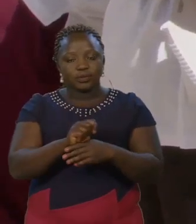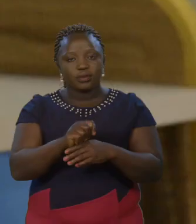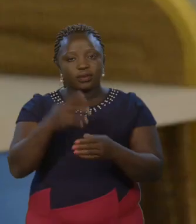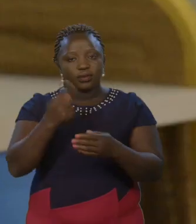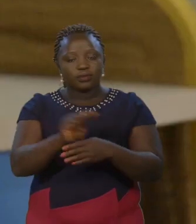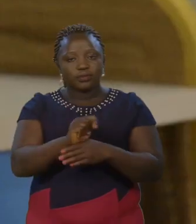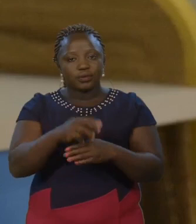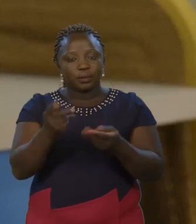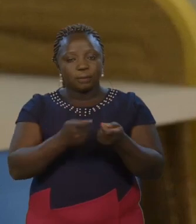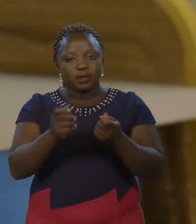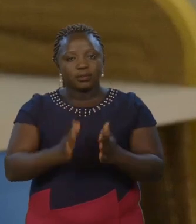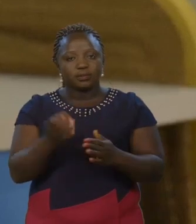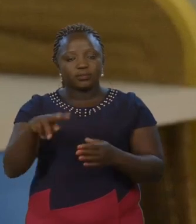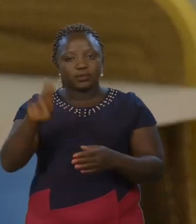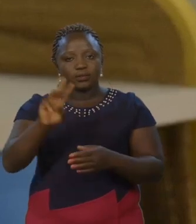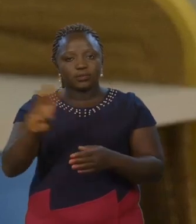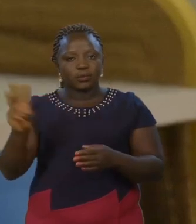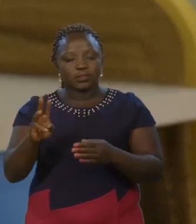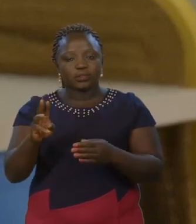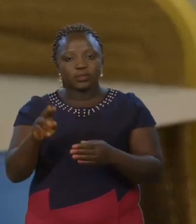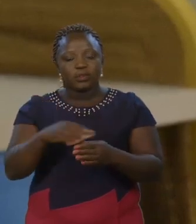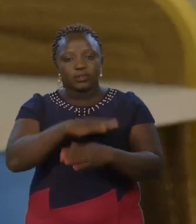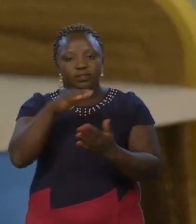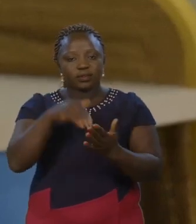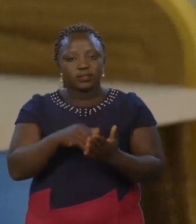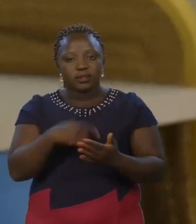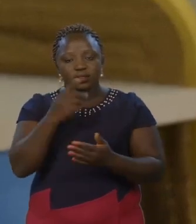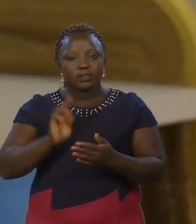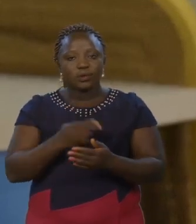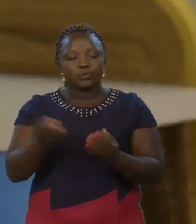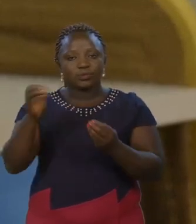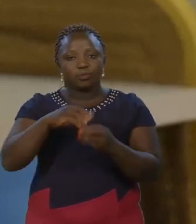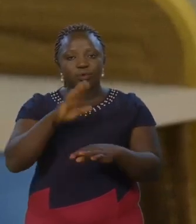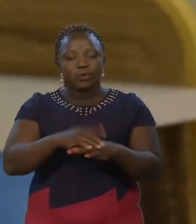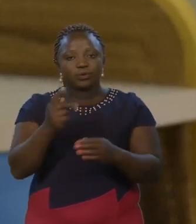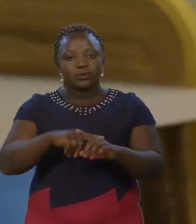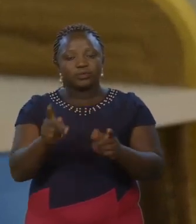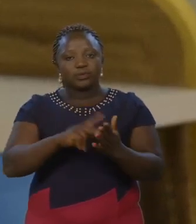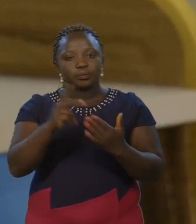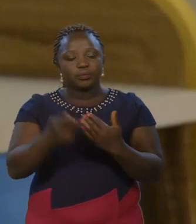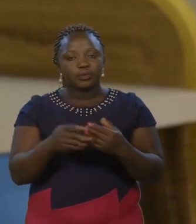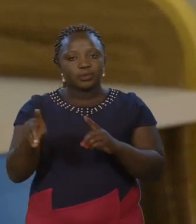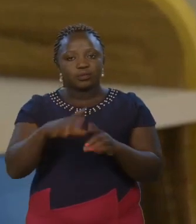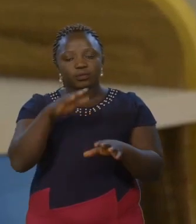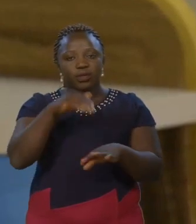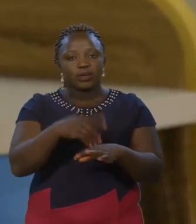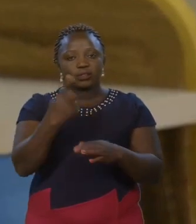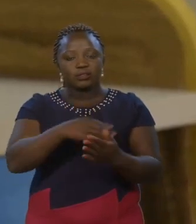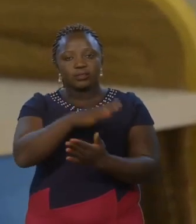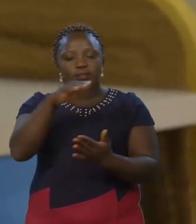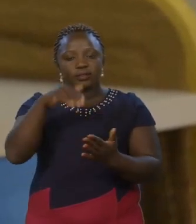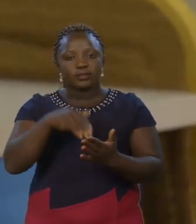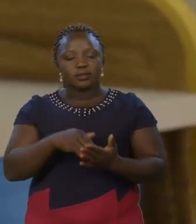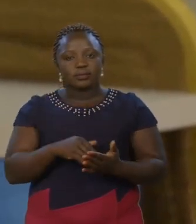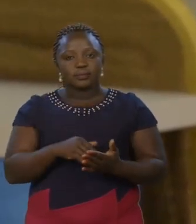system. The training manager of the Northwest Training Center, Abubakar Imrana, tells us more on the various programs carried out at